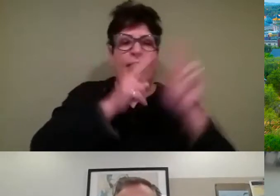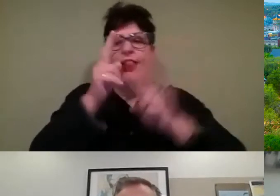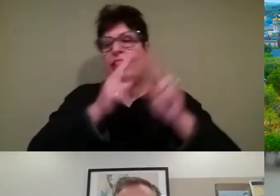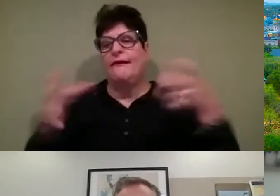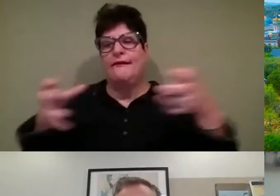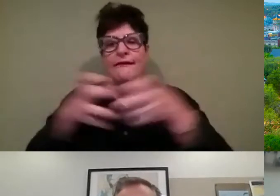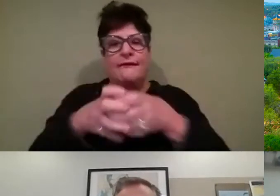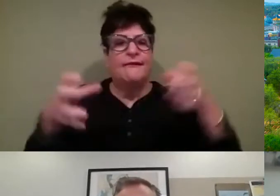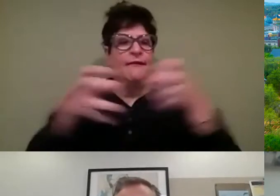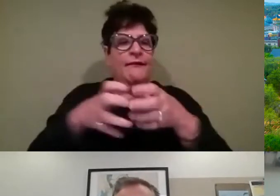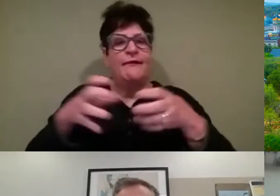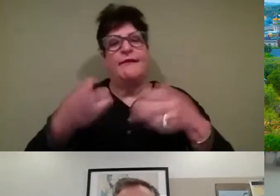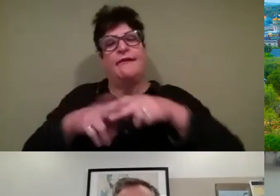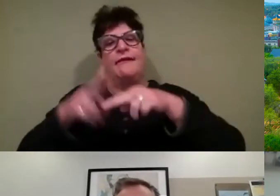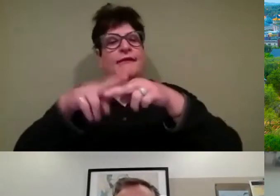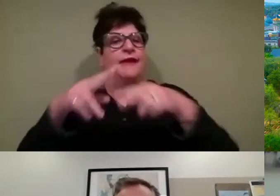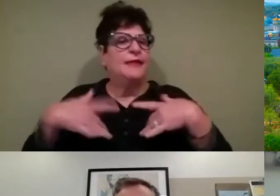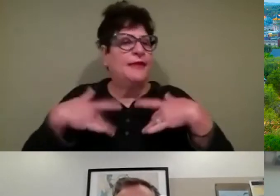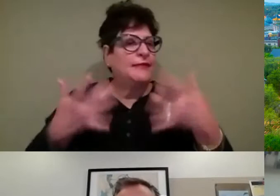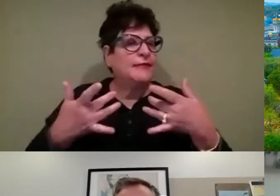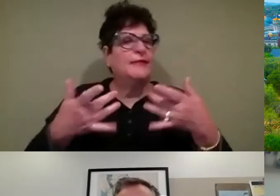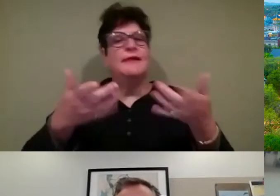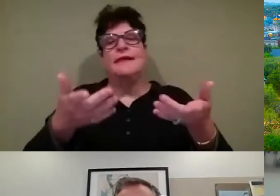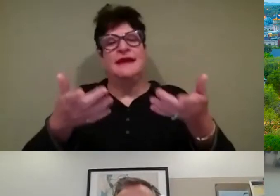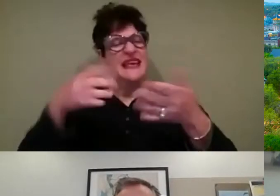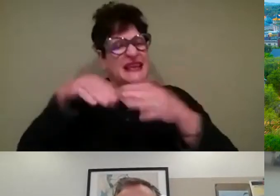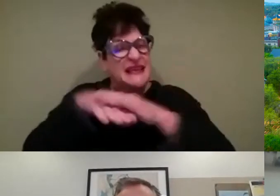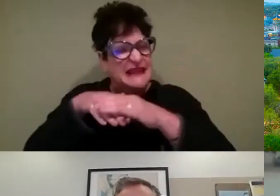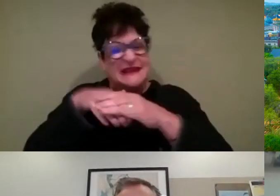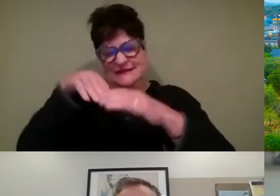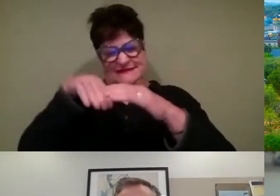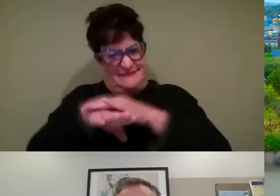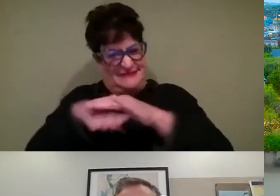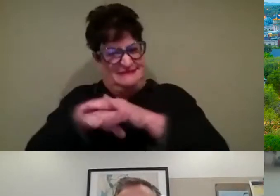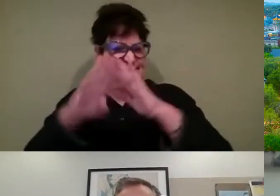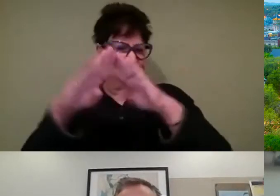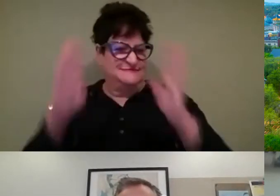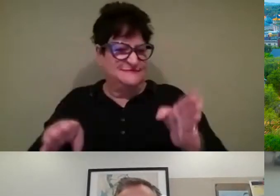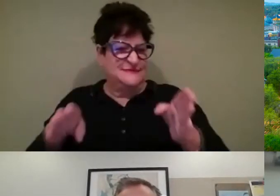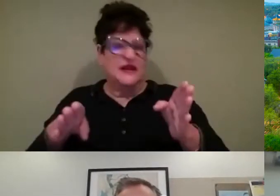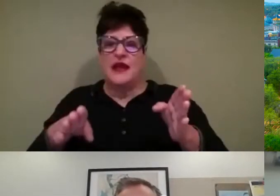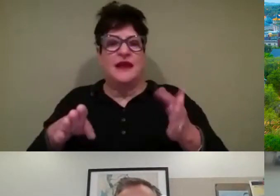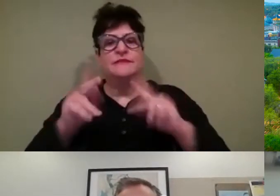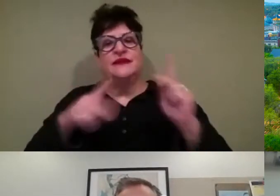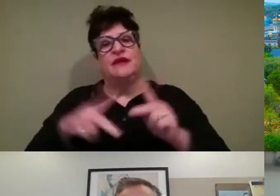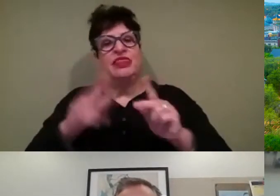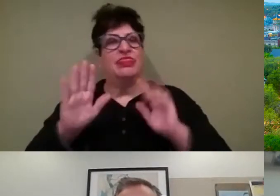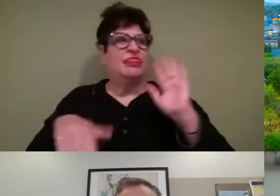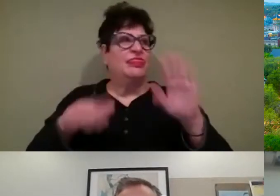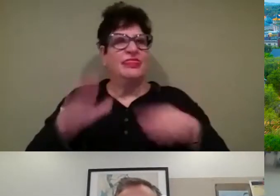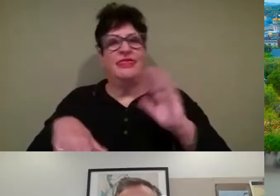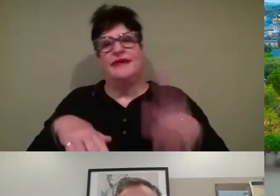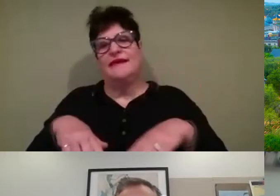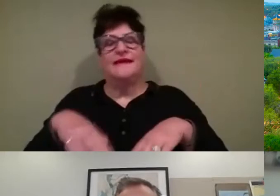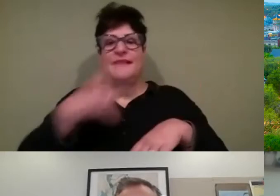increased activities indoors, as well as some not being vigilant with proper PPE and